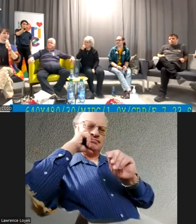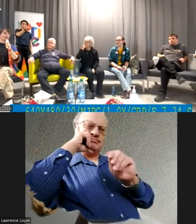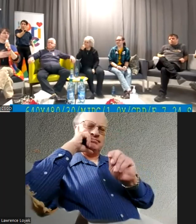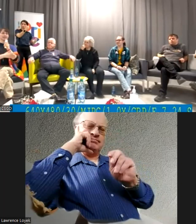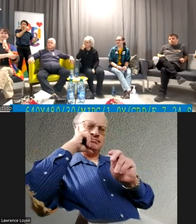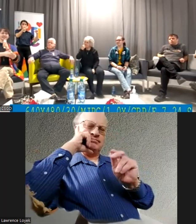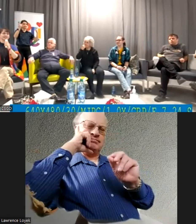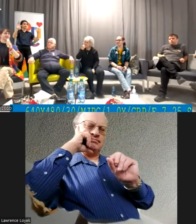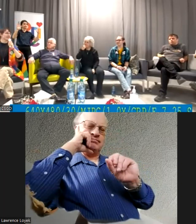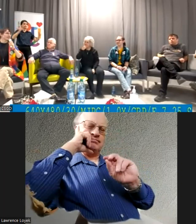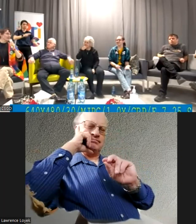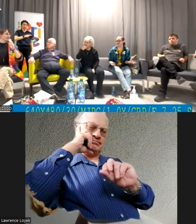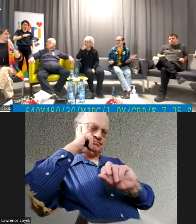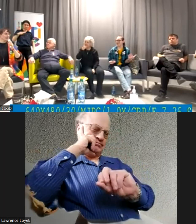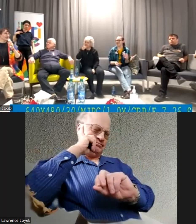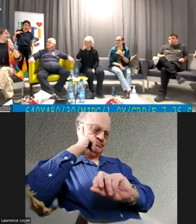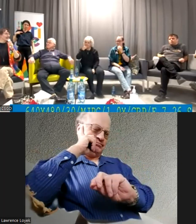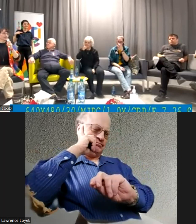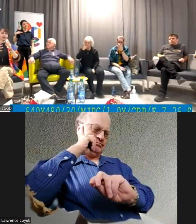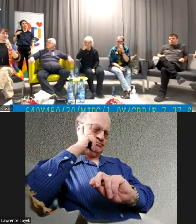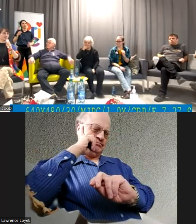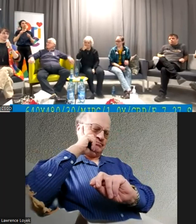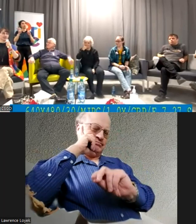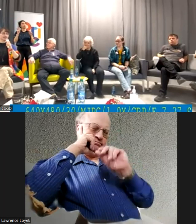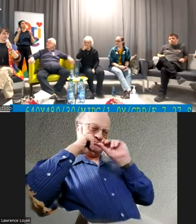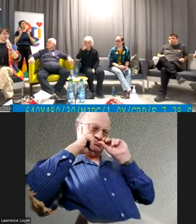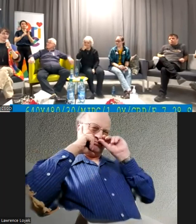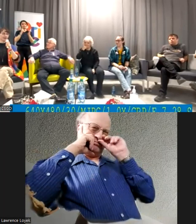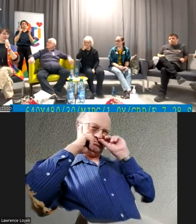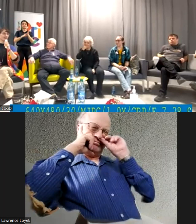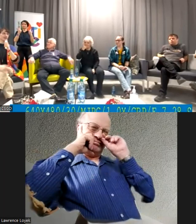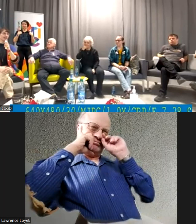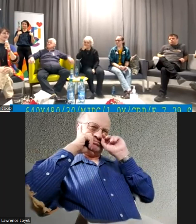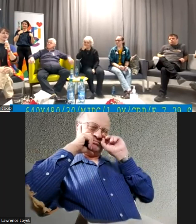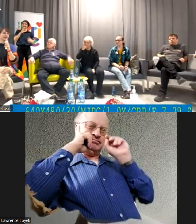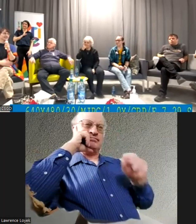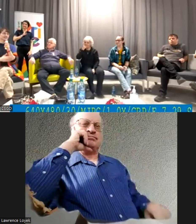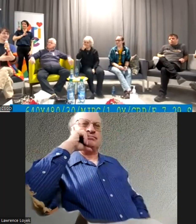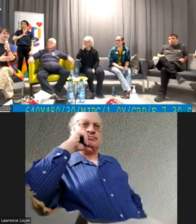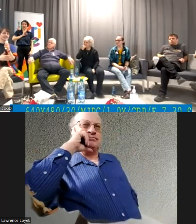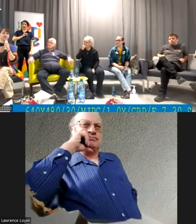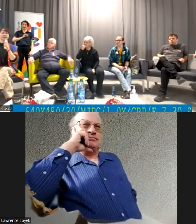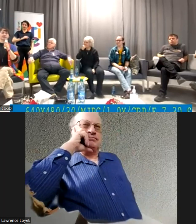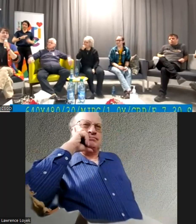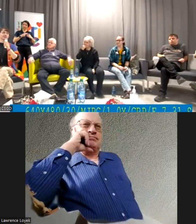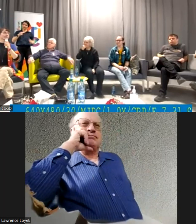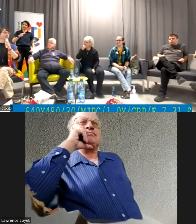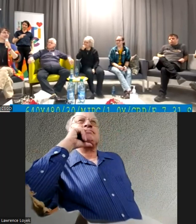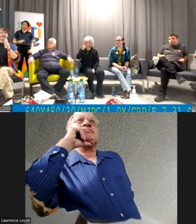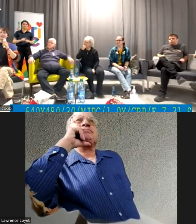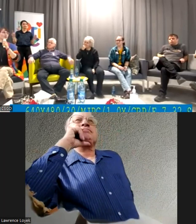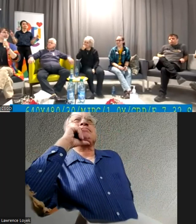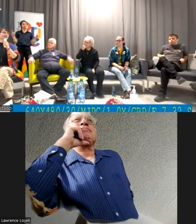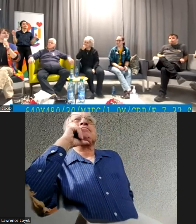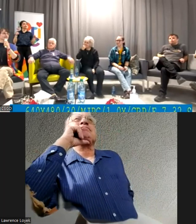of people go through like 6 or 7 labels within like that first couple years of figuring it out. And then that does nothing to say that you can't change your label